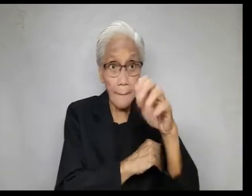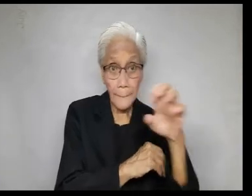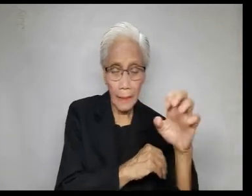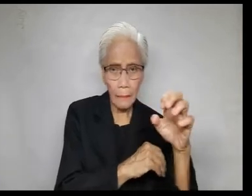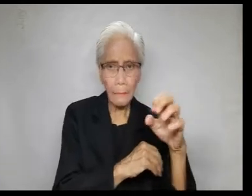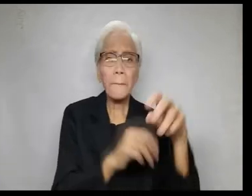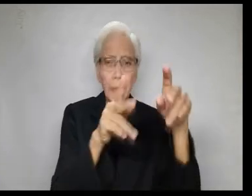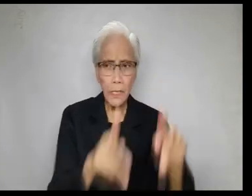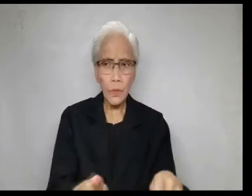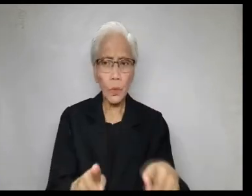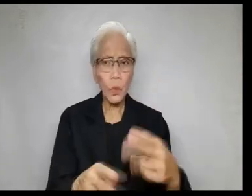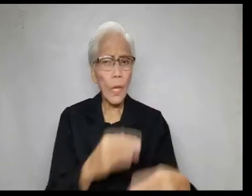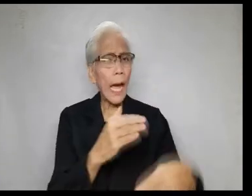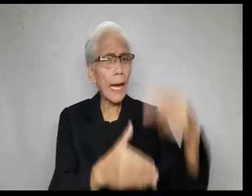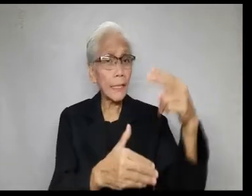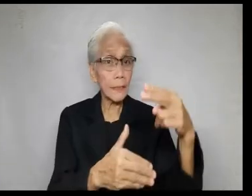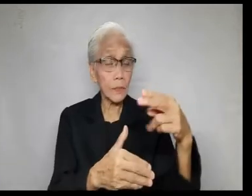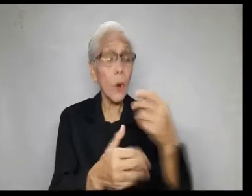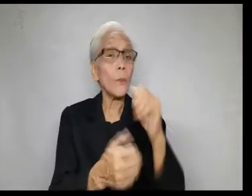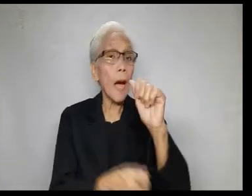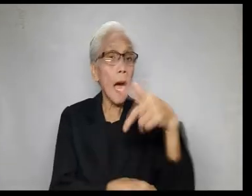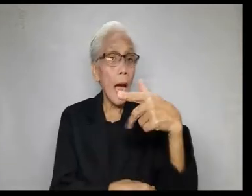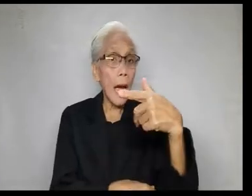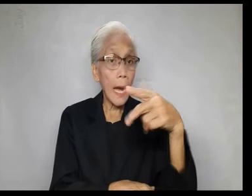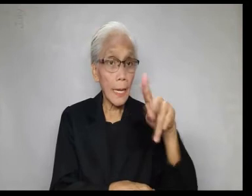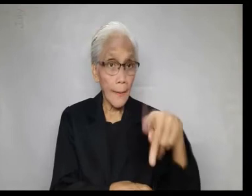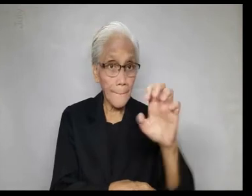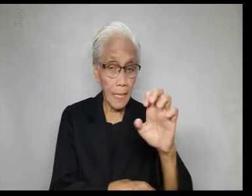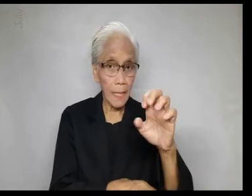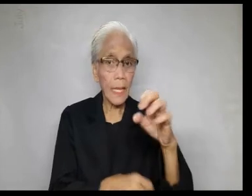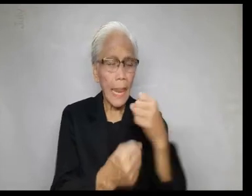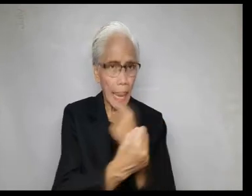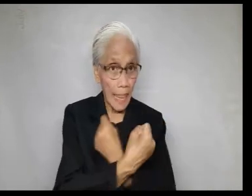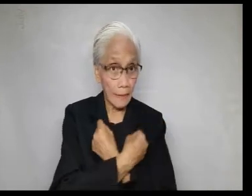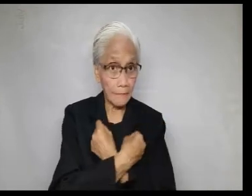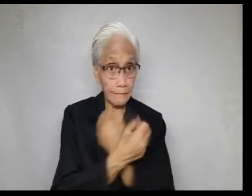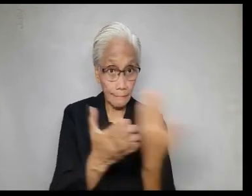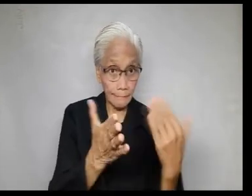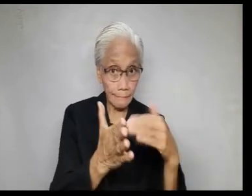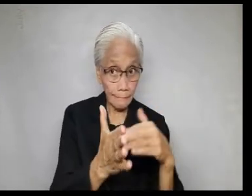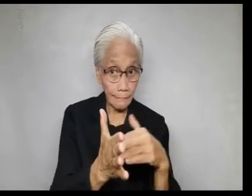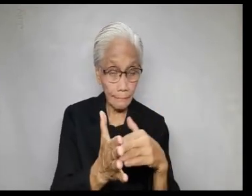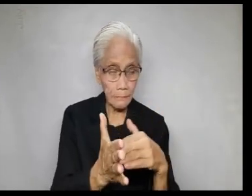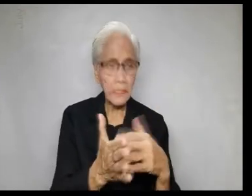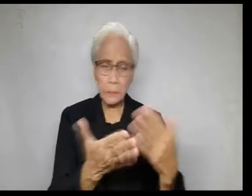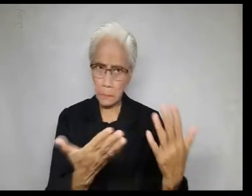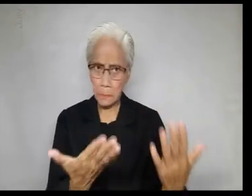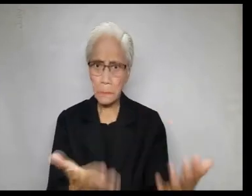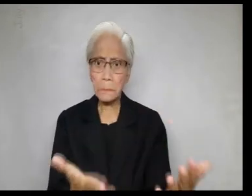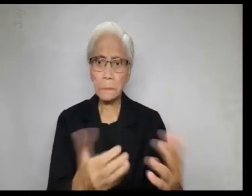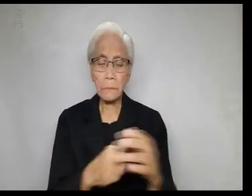non-agape person to the heights of agape love. Let me repeat that. The agape